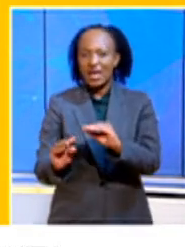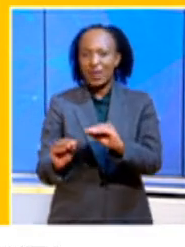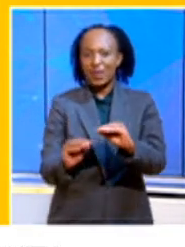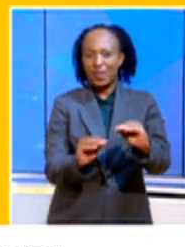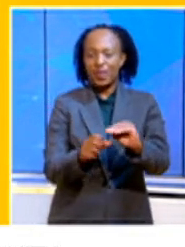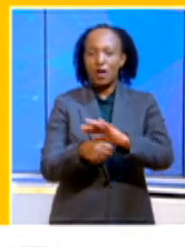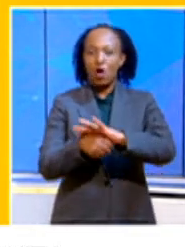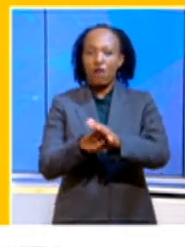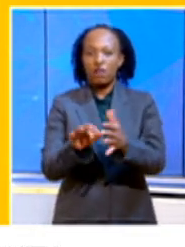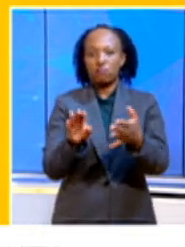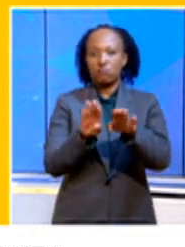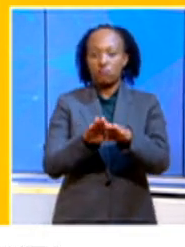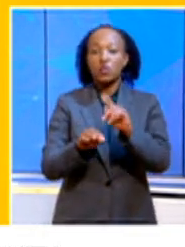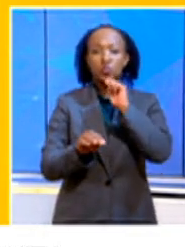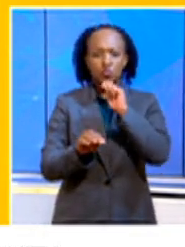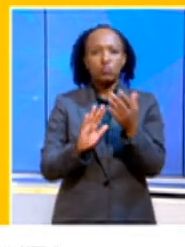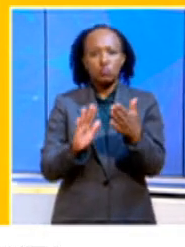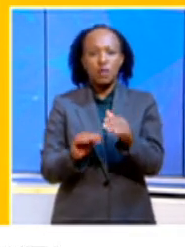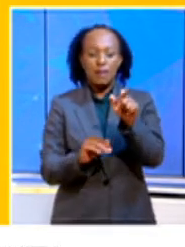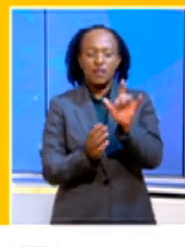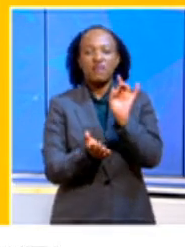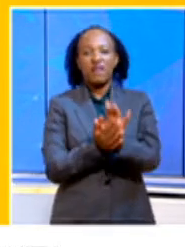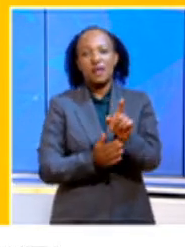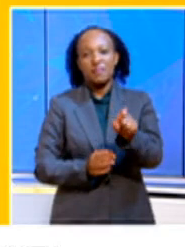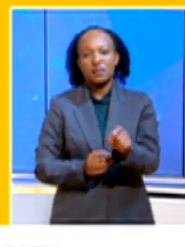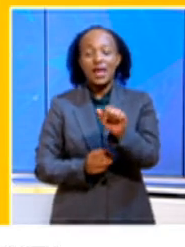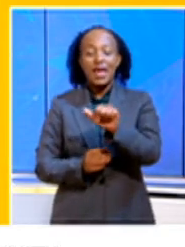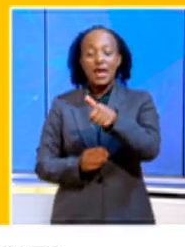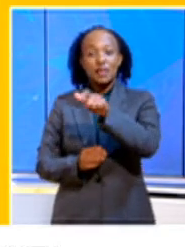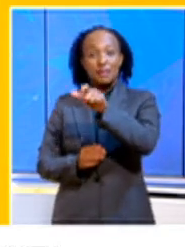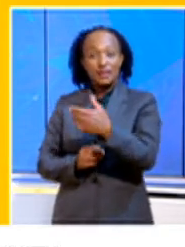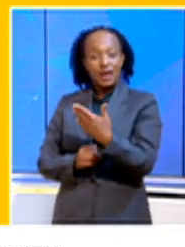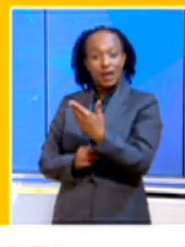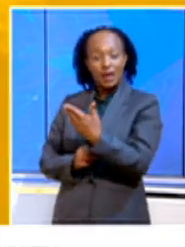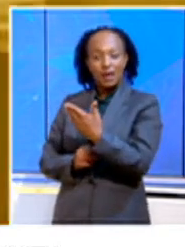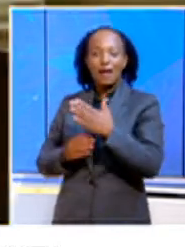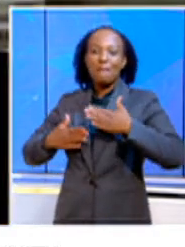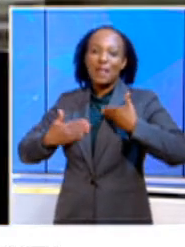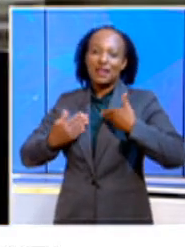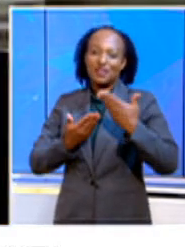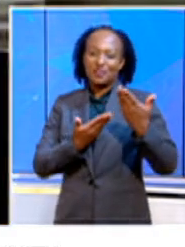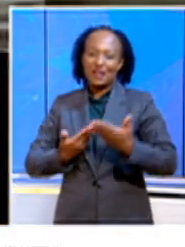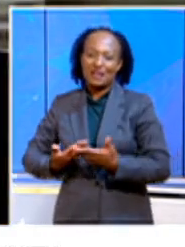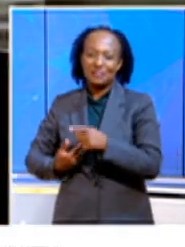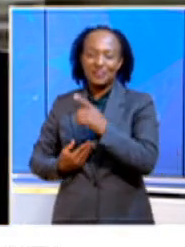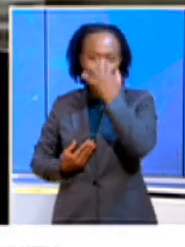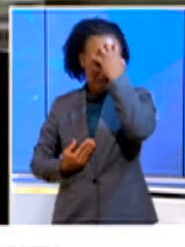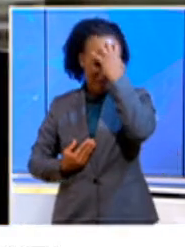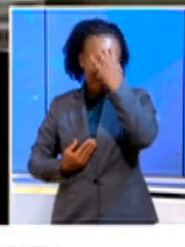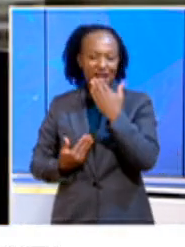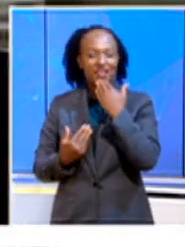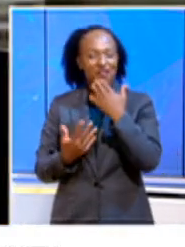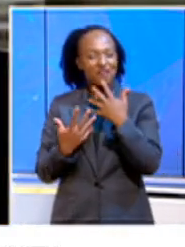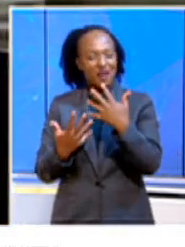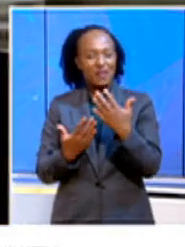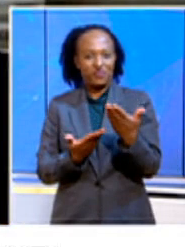proved deadly, and someone should be fired. Those are the words of my next guest, and it's a pleasure to welcome him on the program. Prof, thanks so much for being